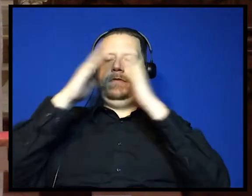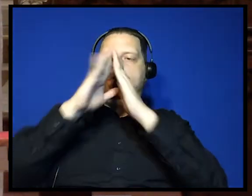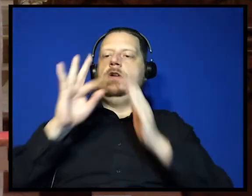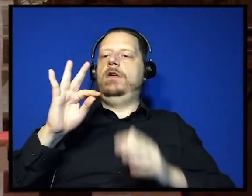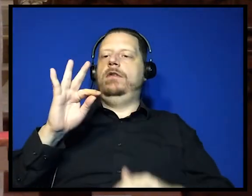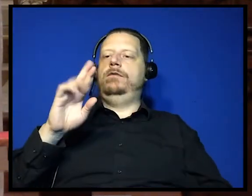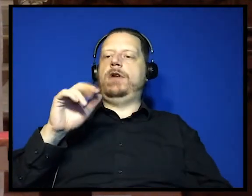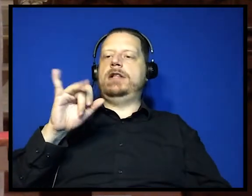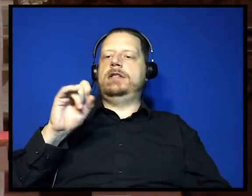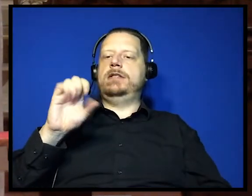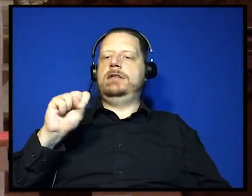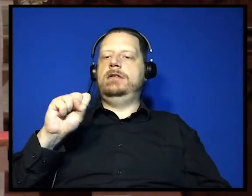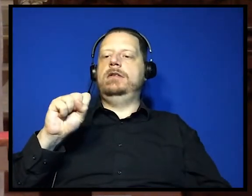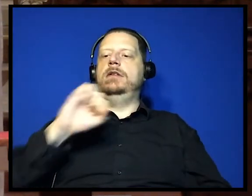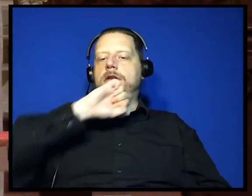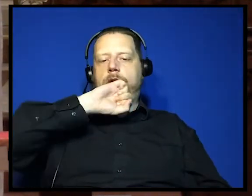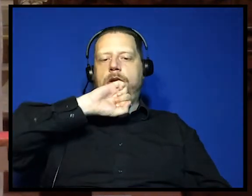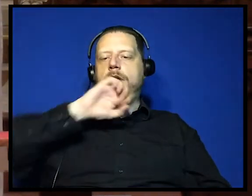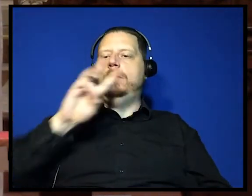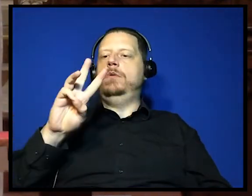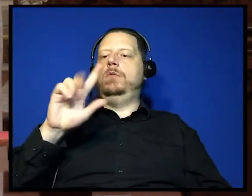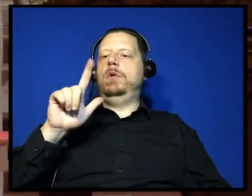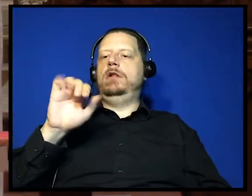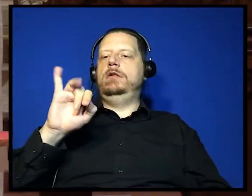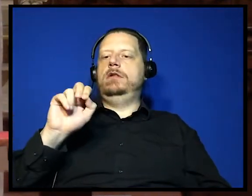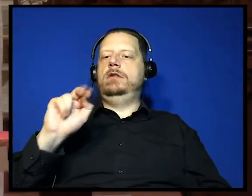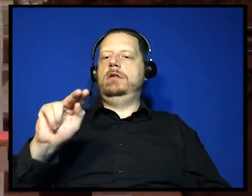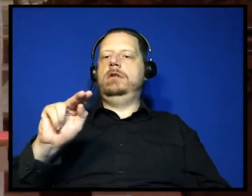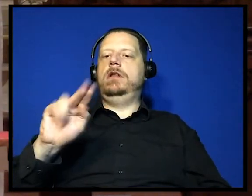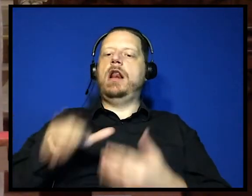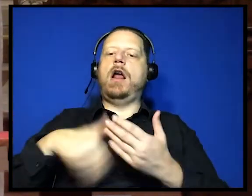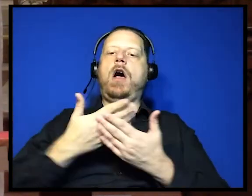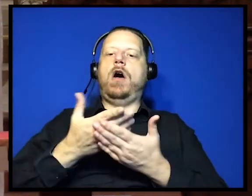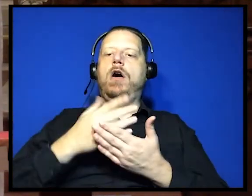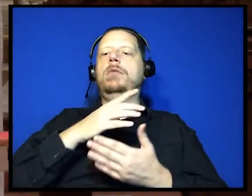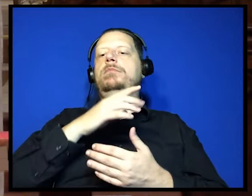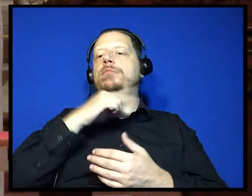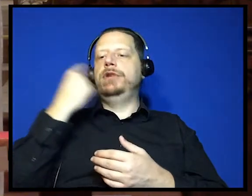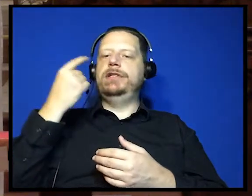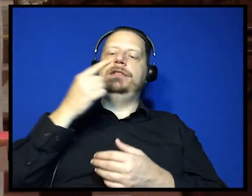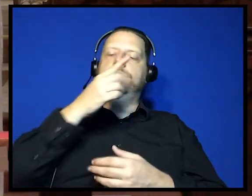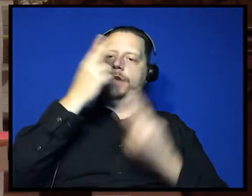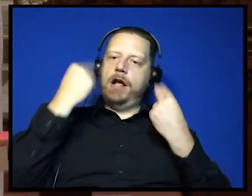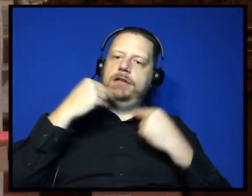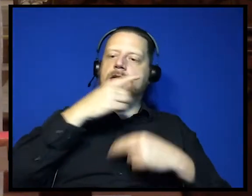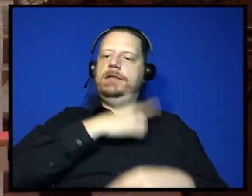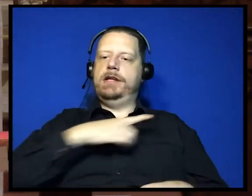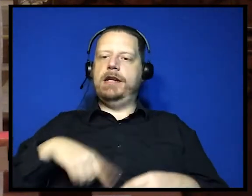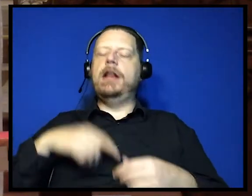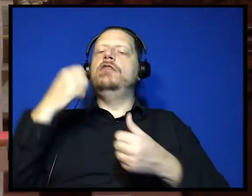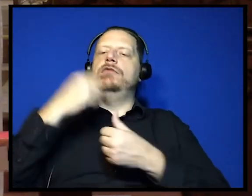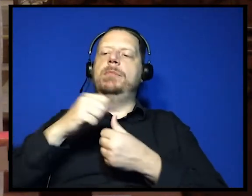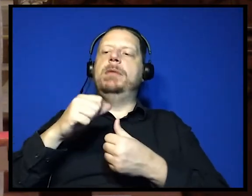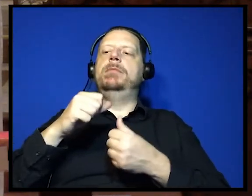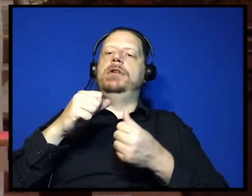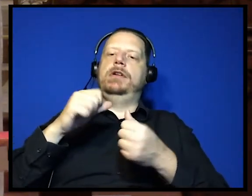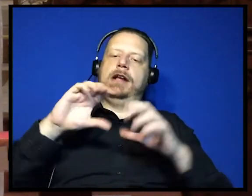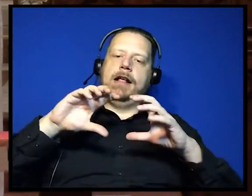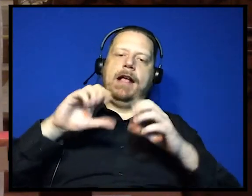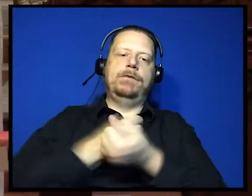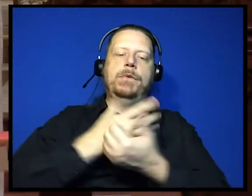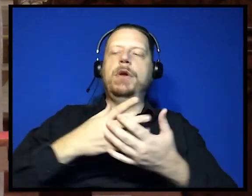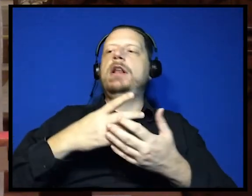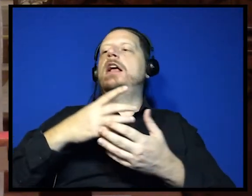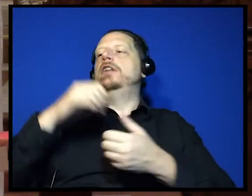Pope and Wilton our Bishop and all the clergy. Remember also our brothers and sisters who have fallen